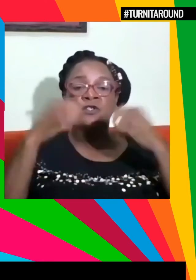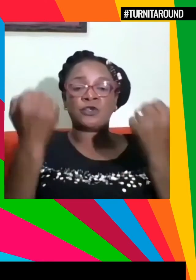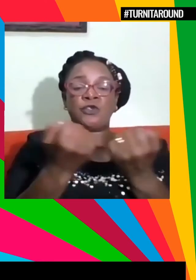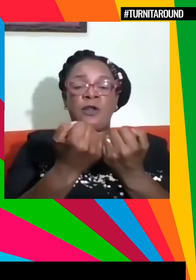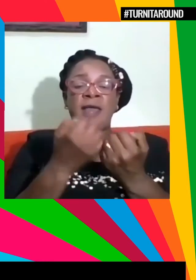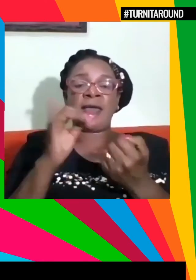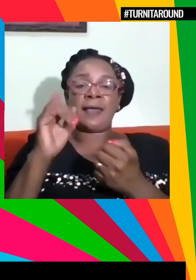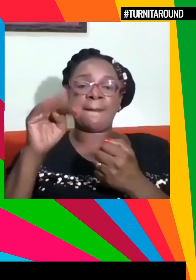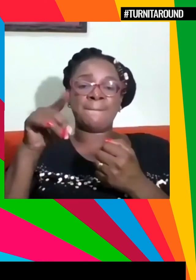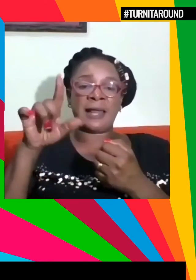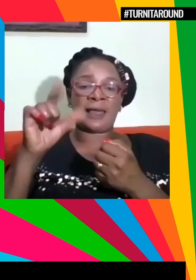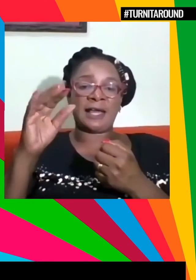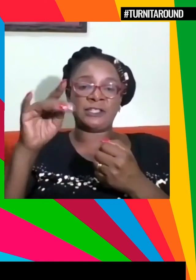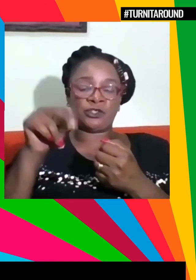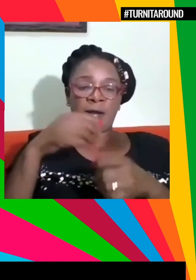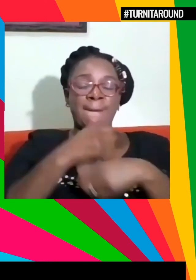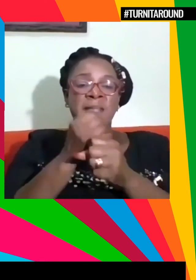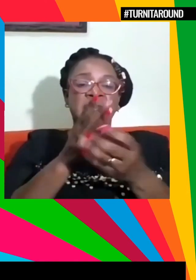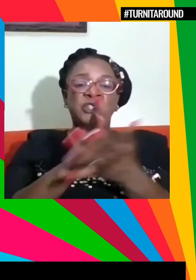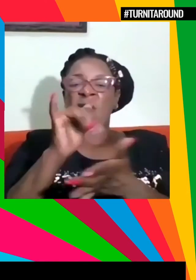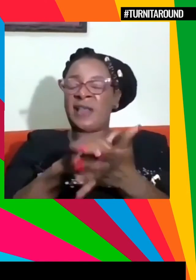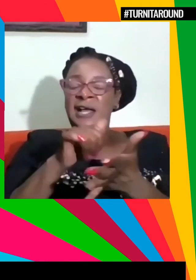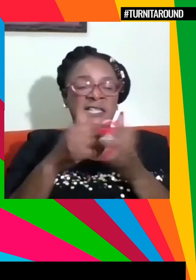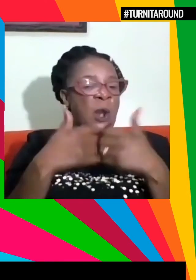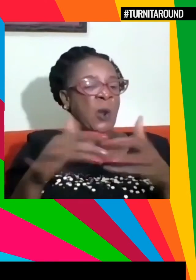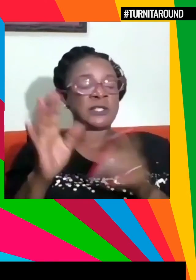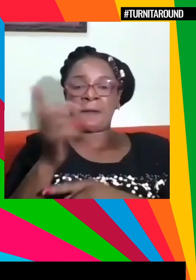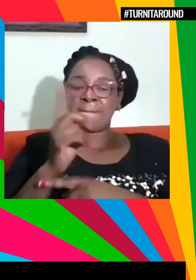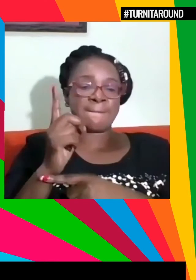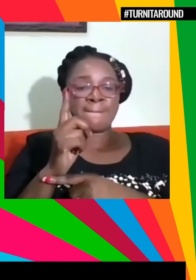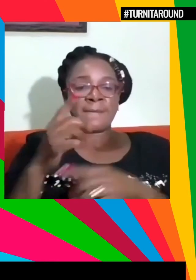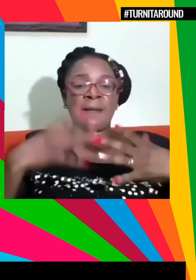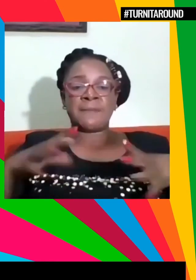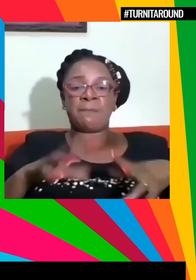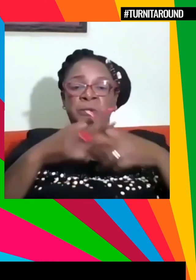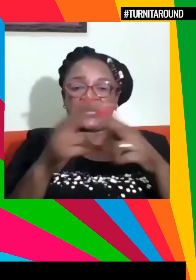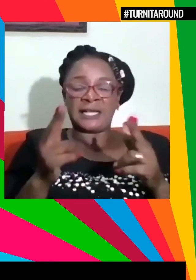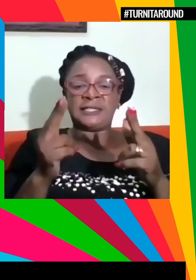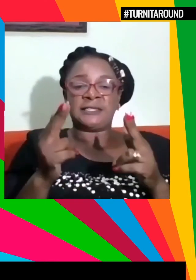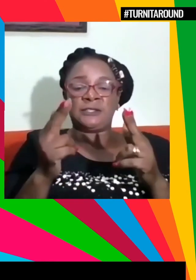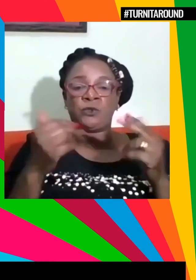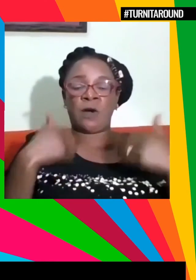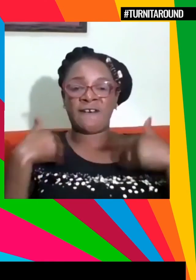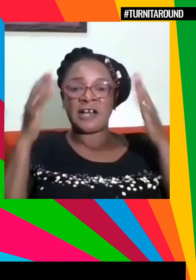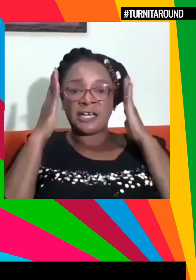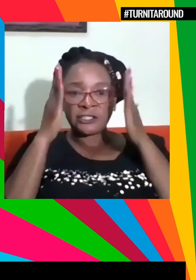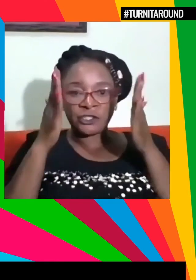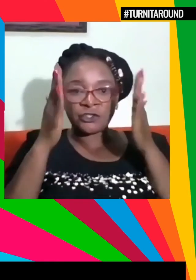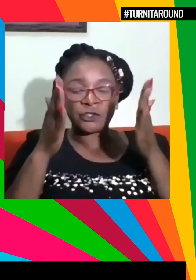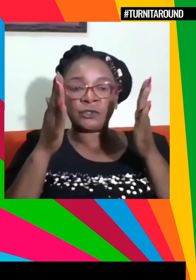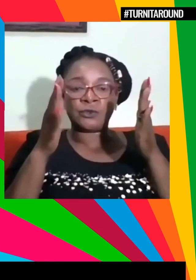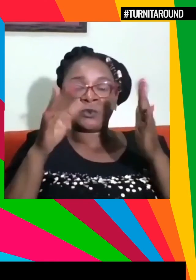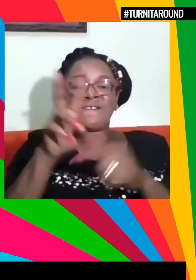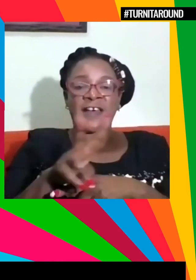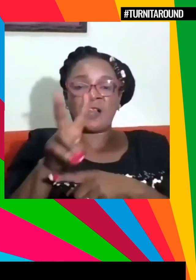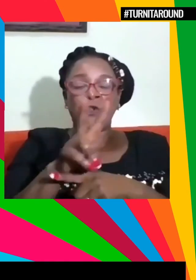well, and making sure that that doesn't get lost as people start to pay attention to the value of ocean-bound